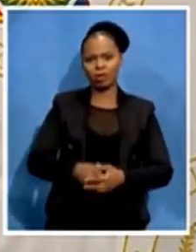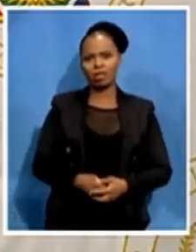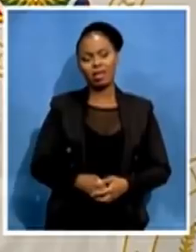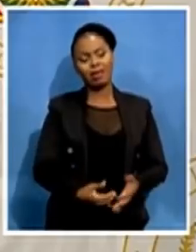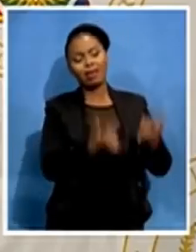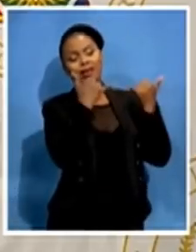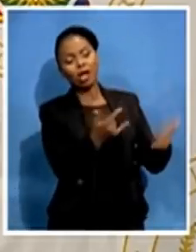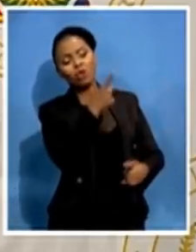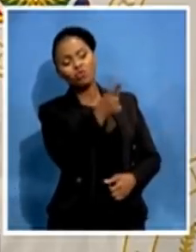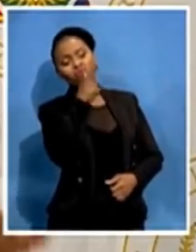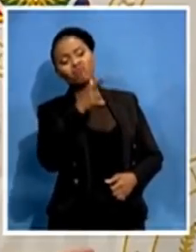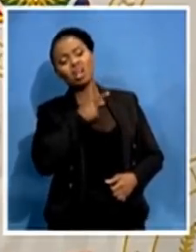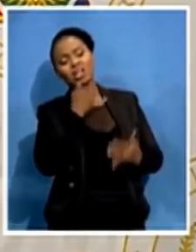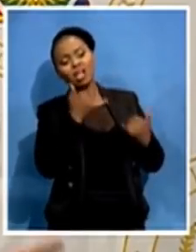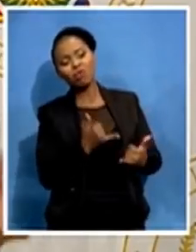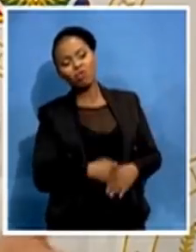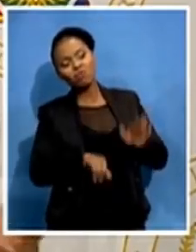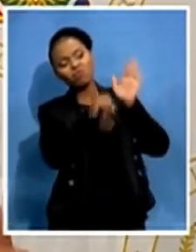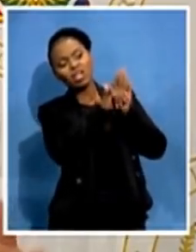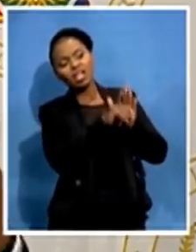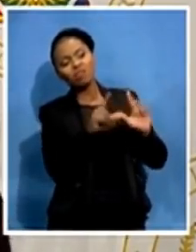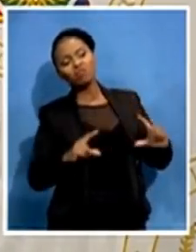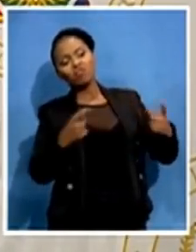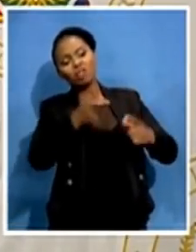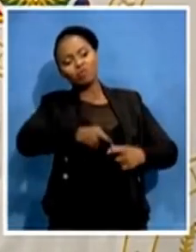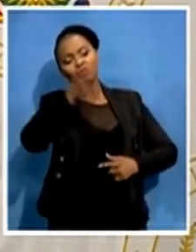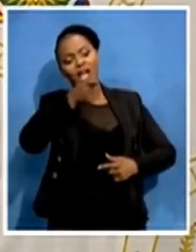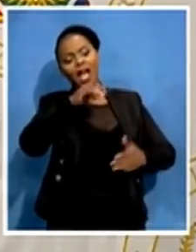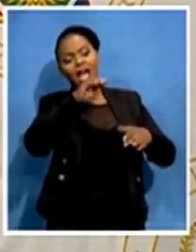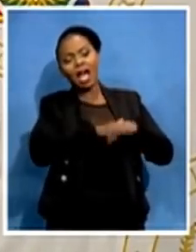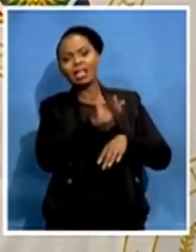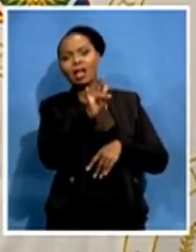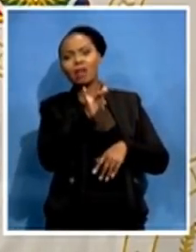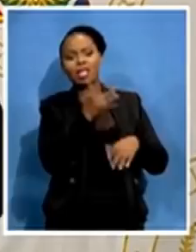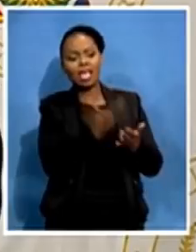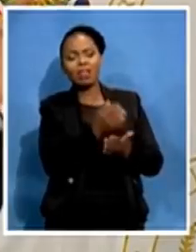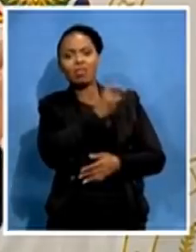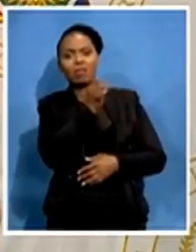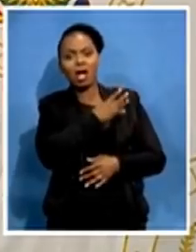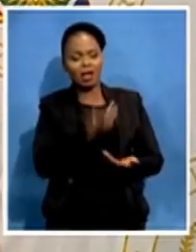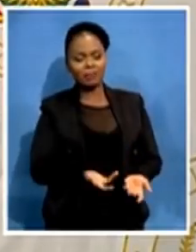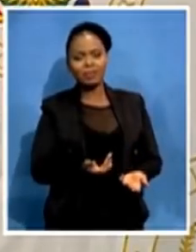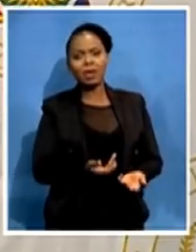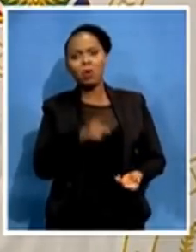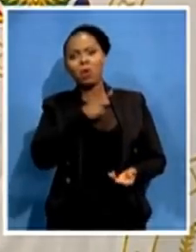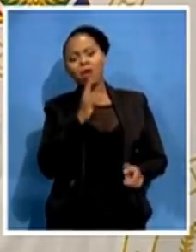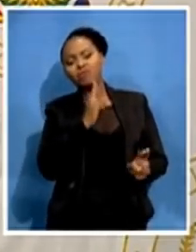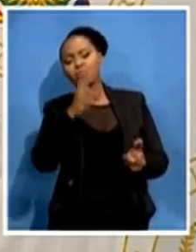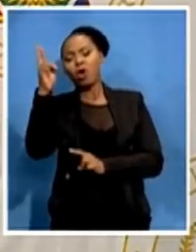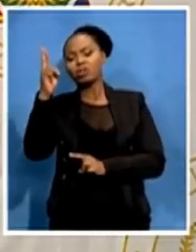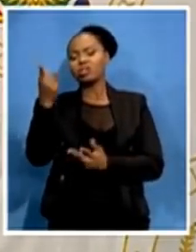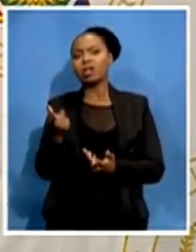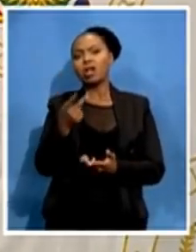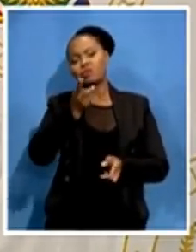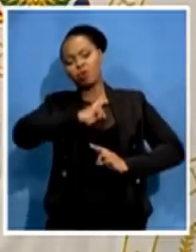of the judiciary is under threat because Mwepe says that he reported corruption to me about 5 judges in the Free State and I